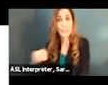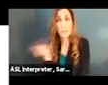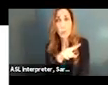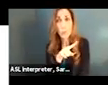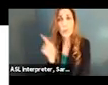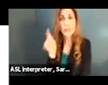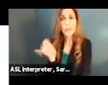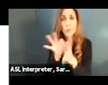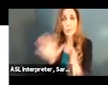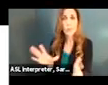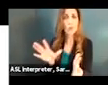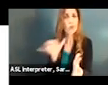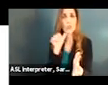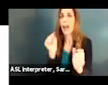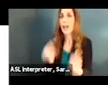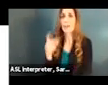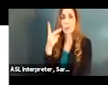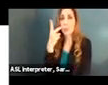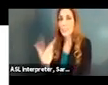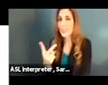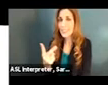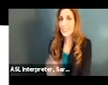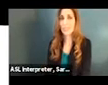need the interpreter and aren't able to see Sarah,